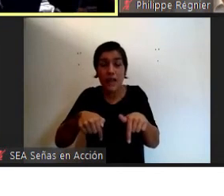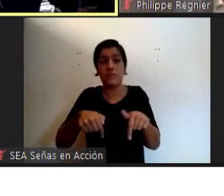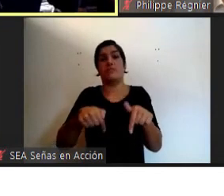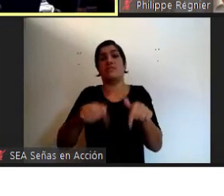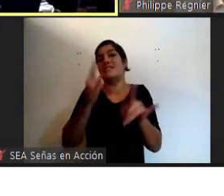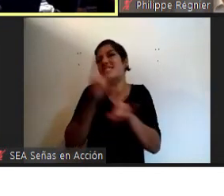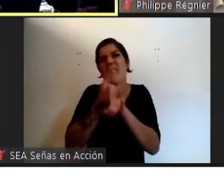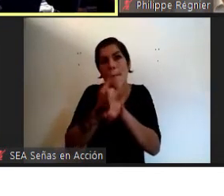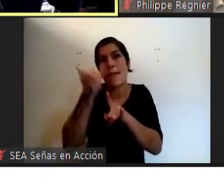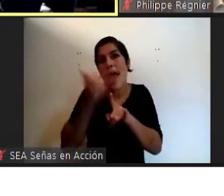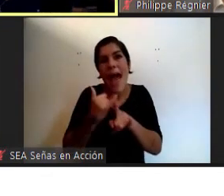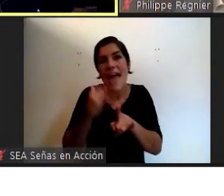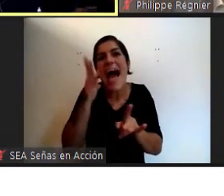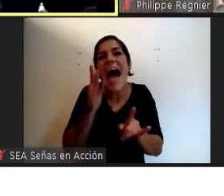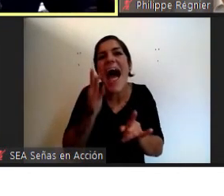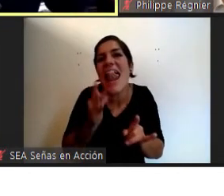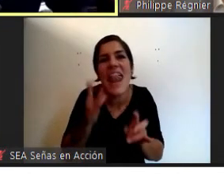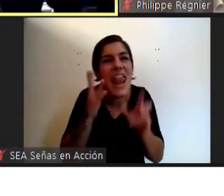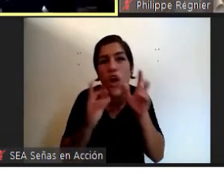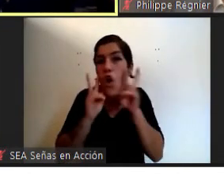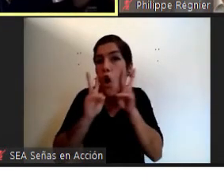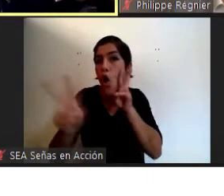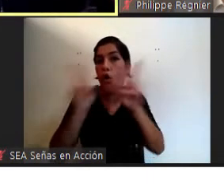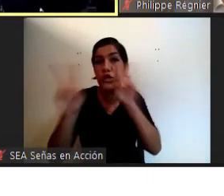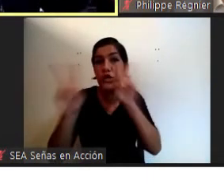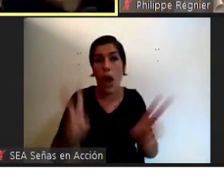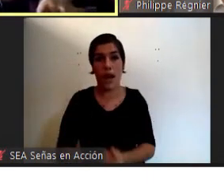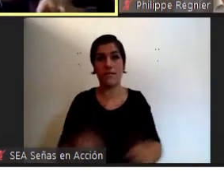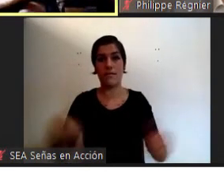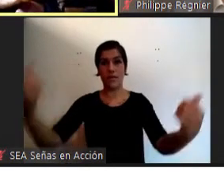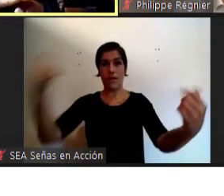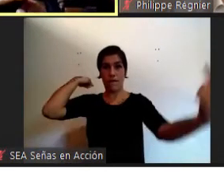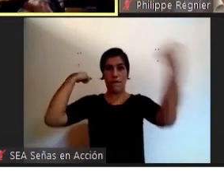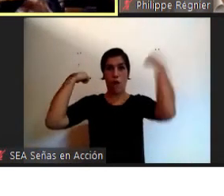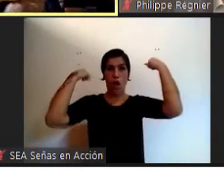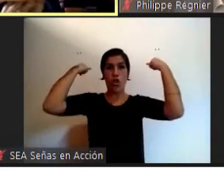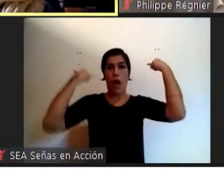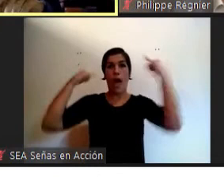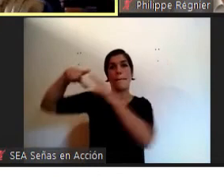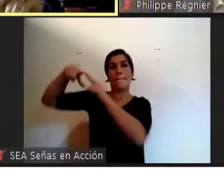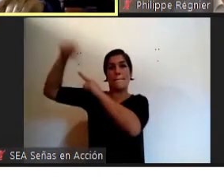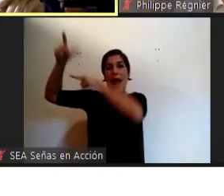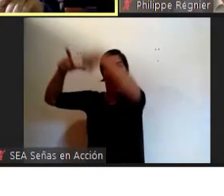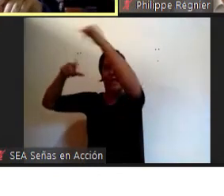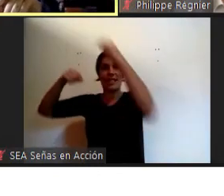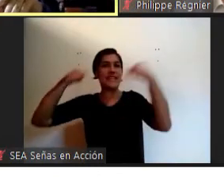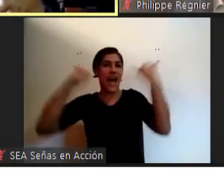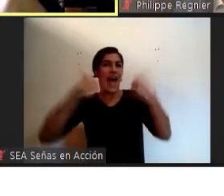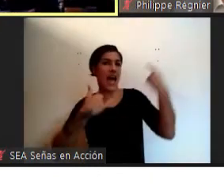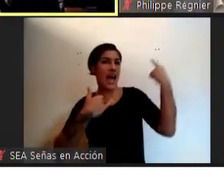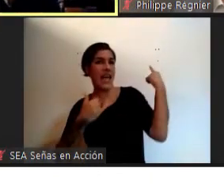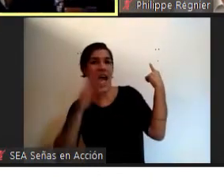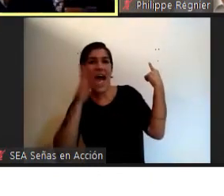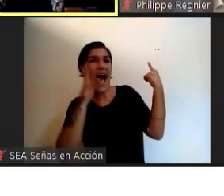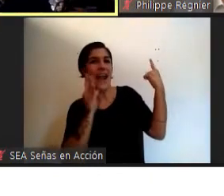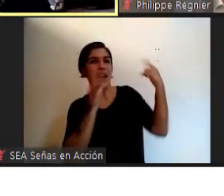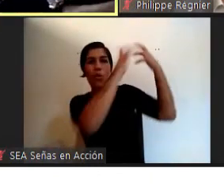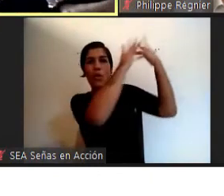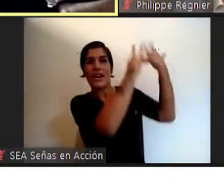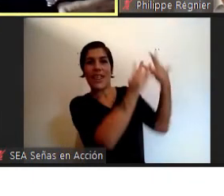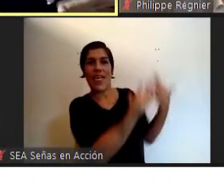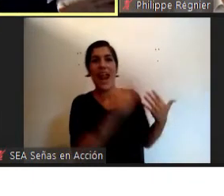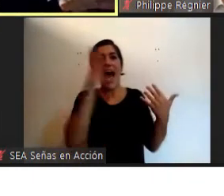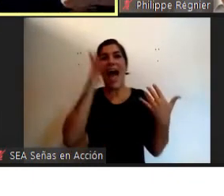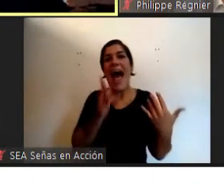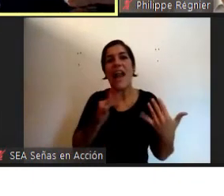with a library behind or with a plant behind. I mean, it is some sort